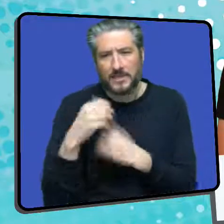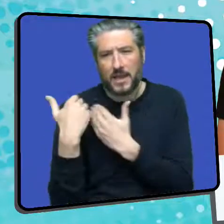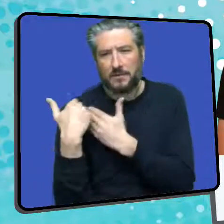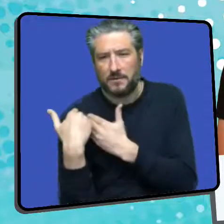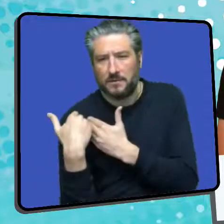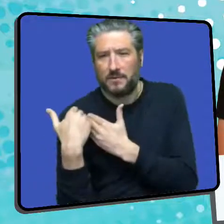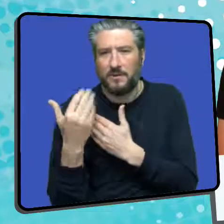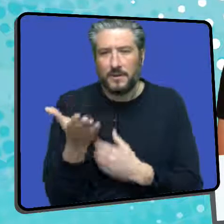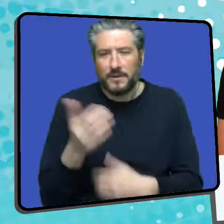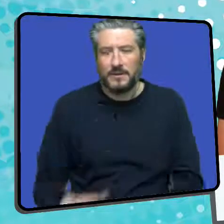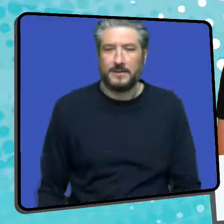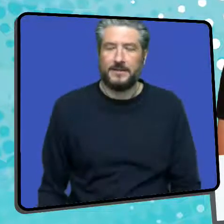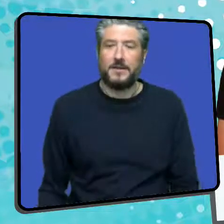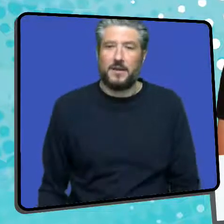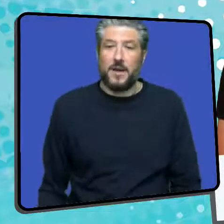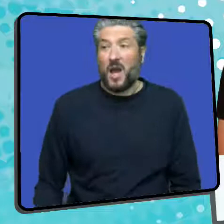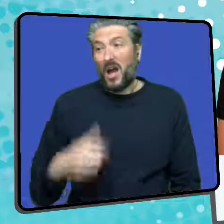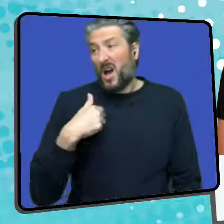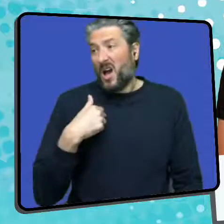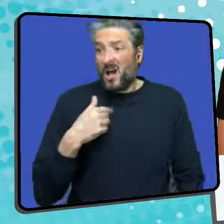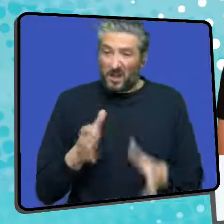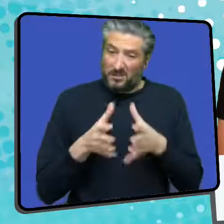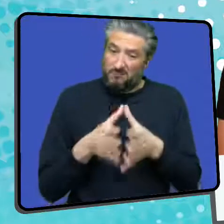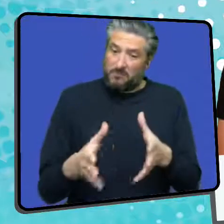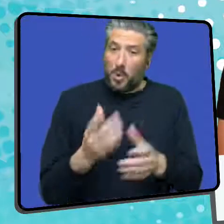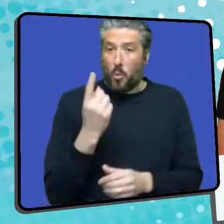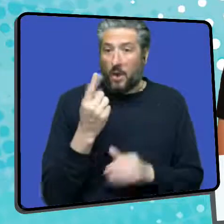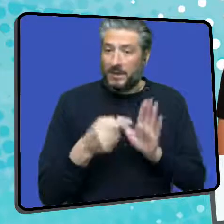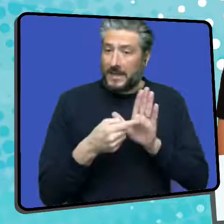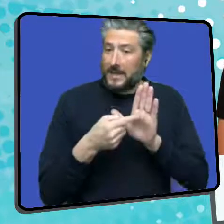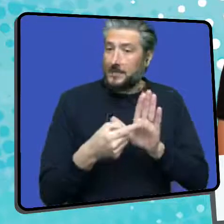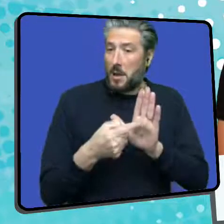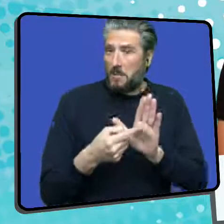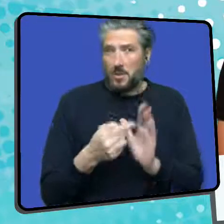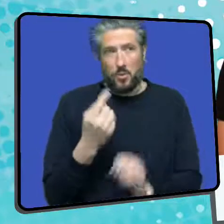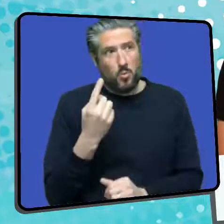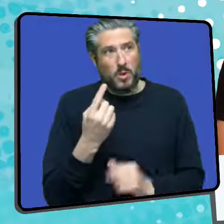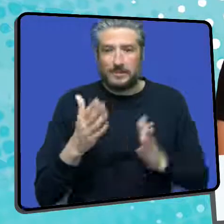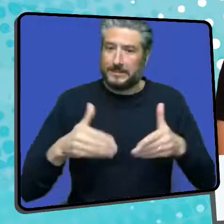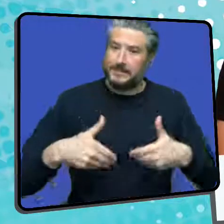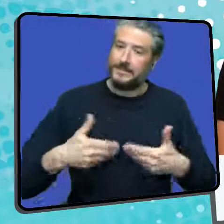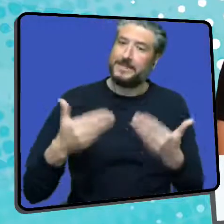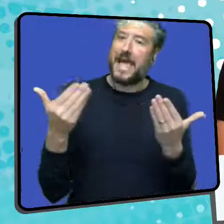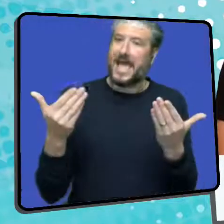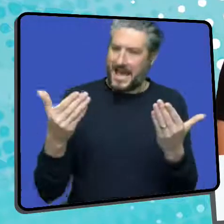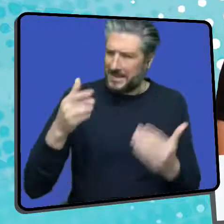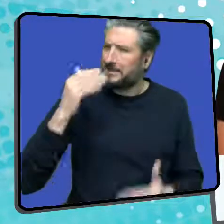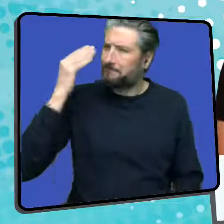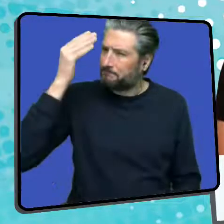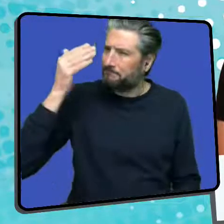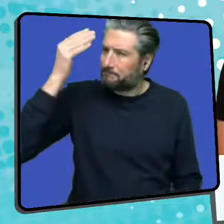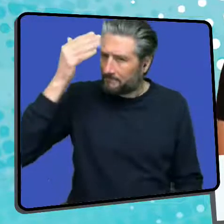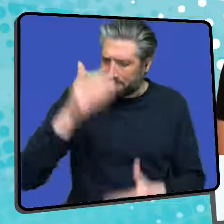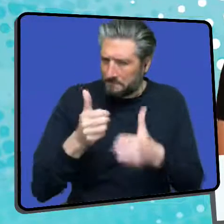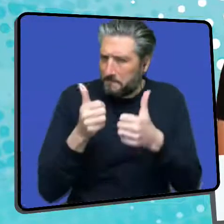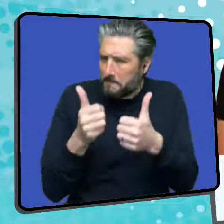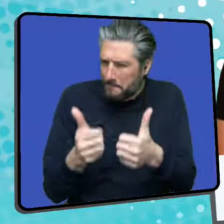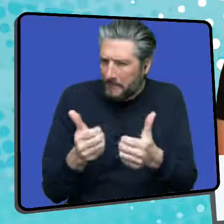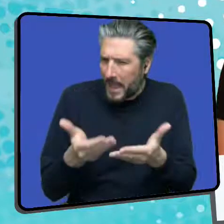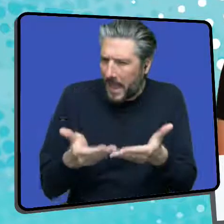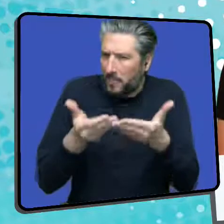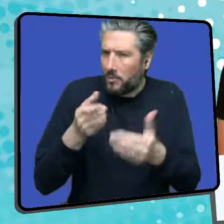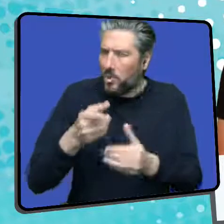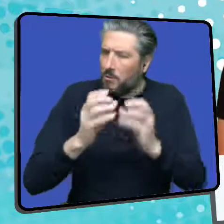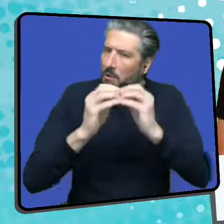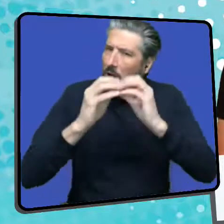me tell you a little bit of an example, actually. I think that best gives you a picture of what I'm doing on a daily basis. So one of